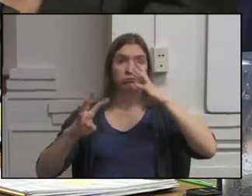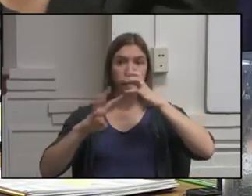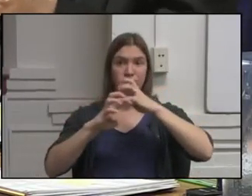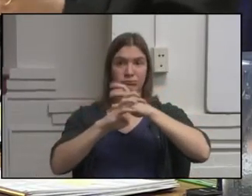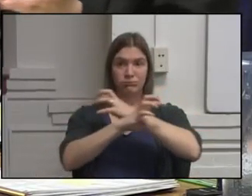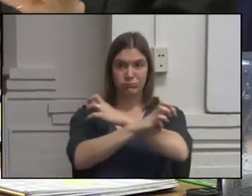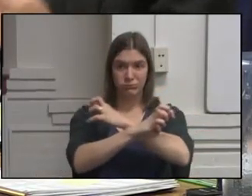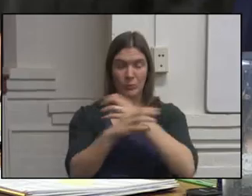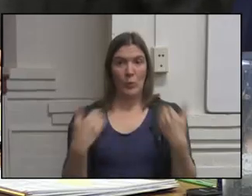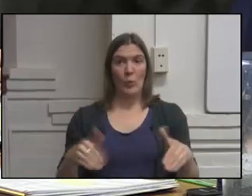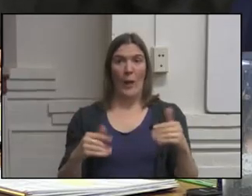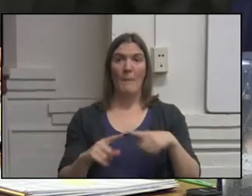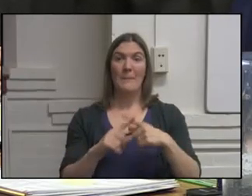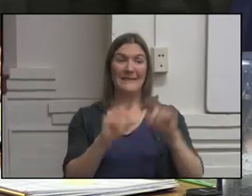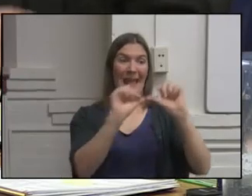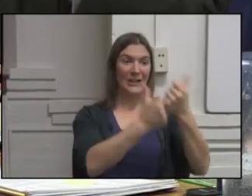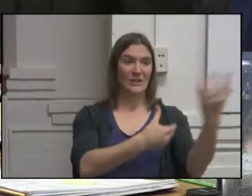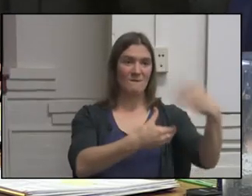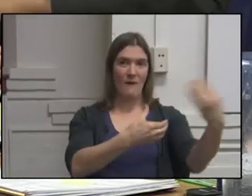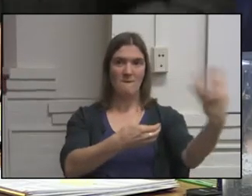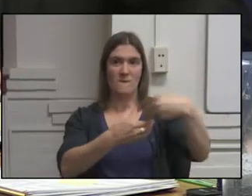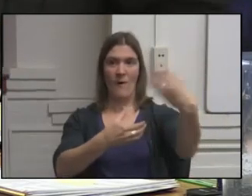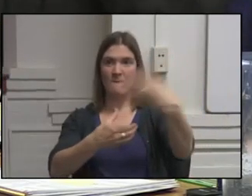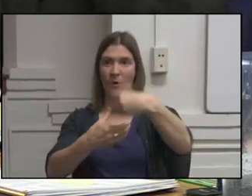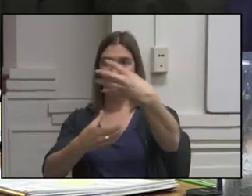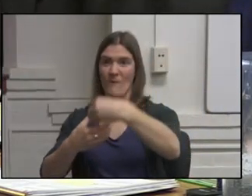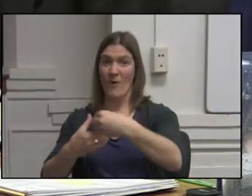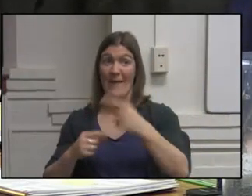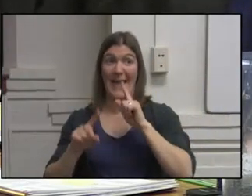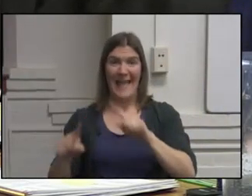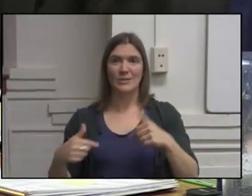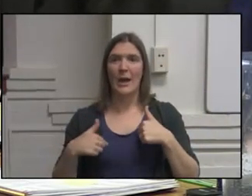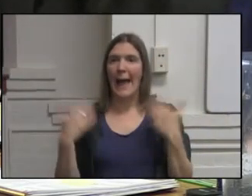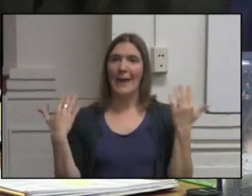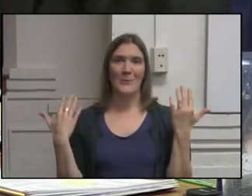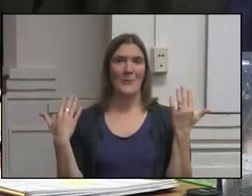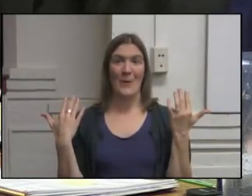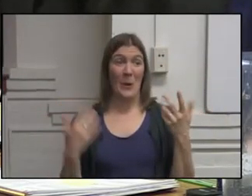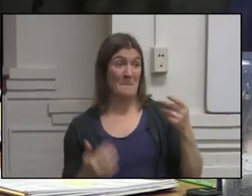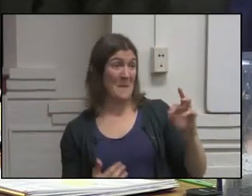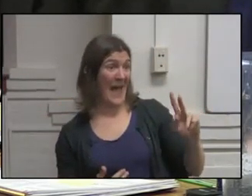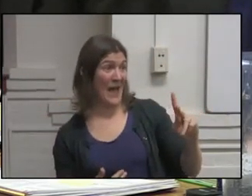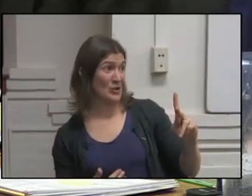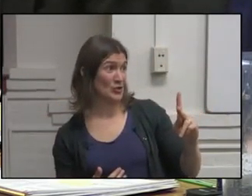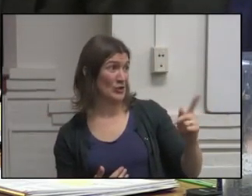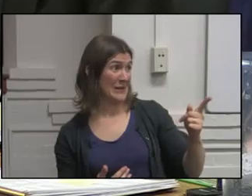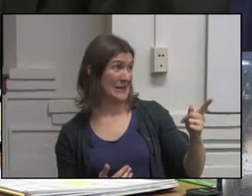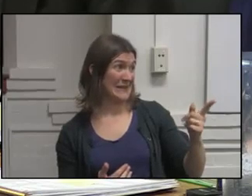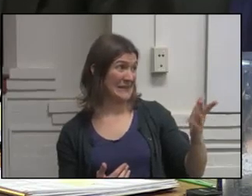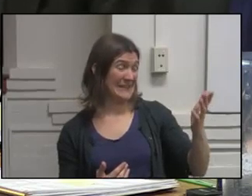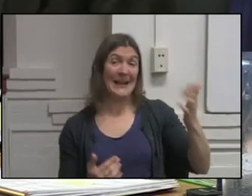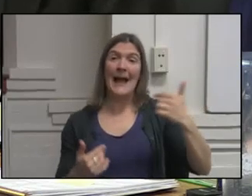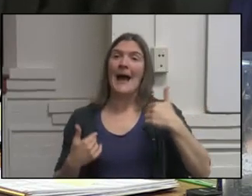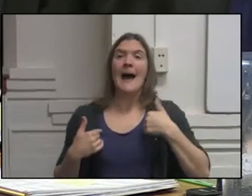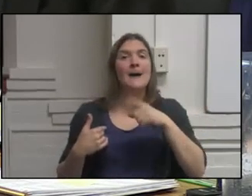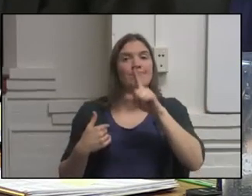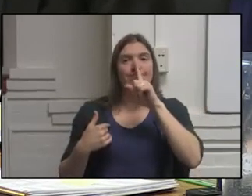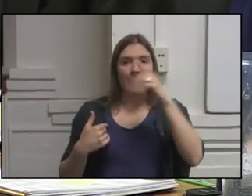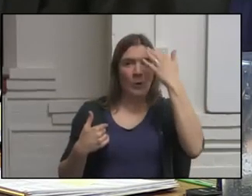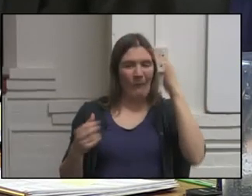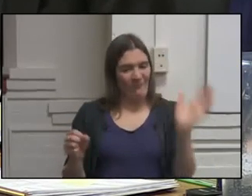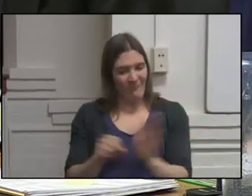support agencies in this, I don't know the answer to that question. I'm not sure whether Patrick does off the top of his head. I don't fully know the answer to that question either,